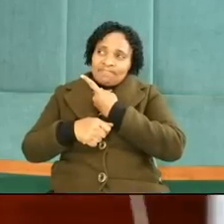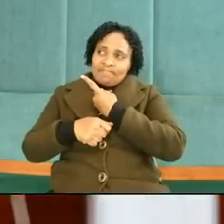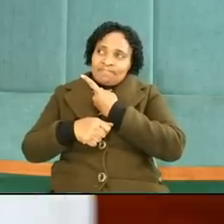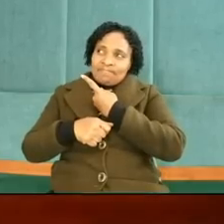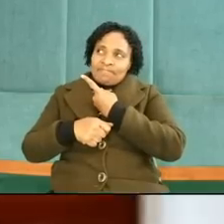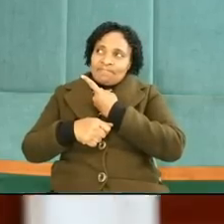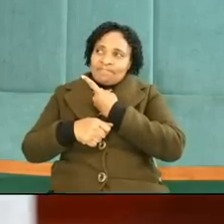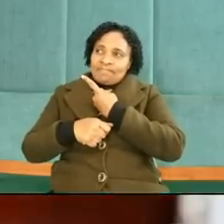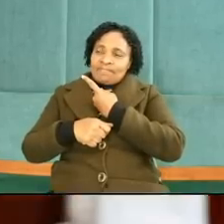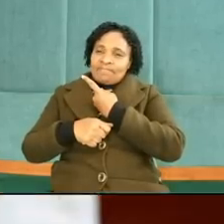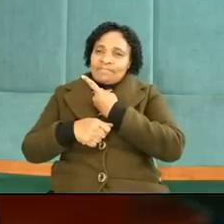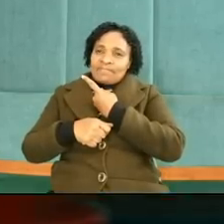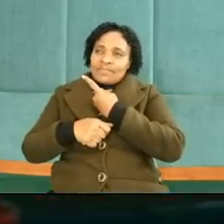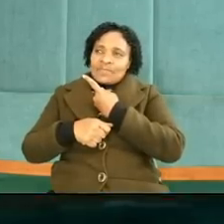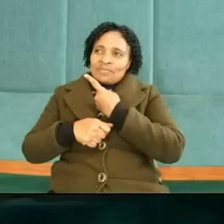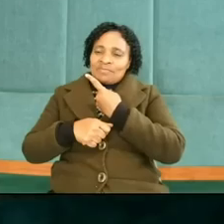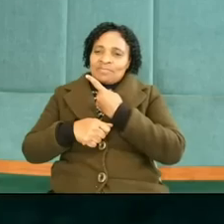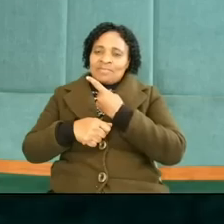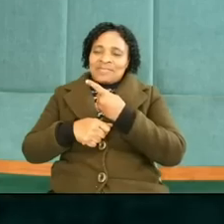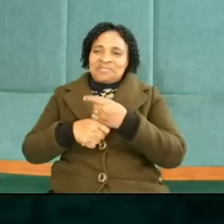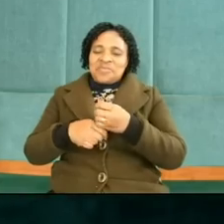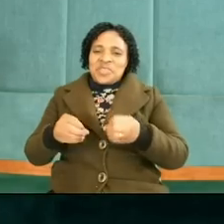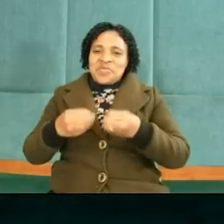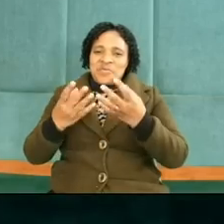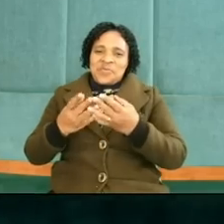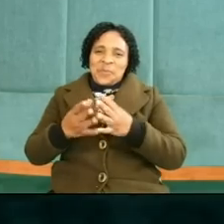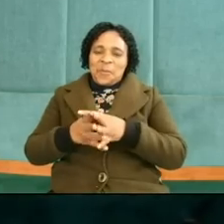little bit more time. You're good guys.